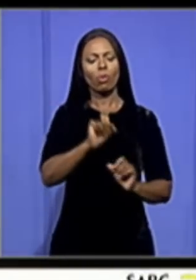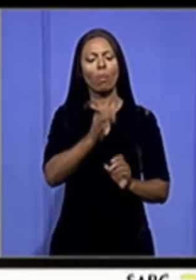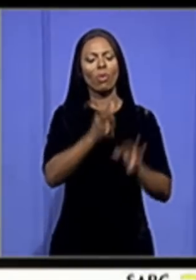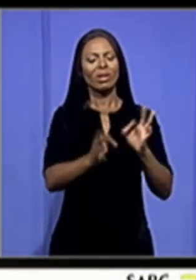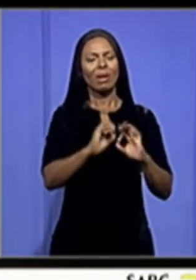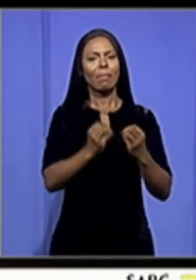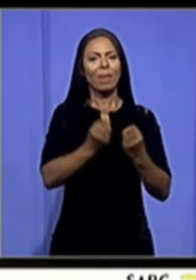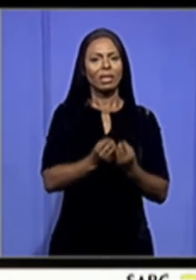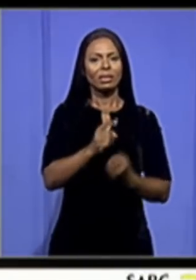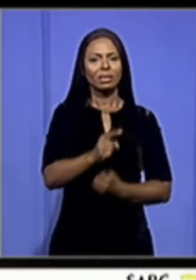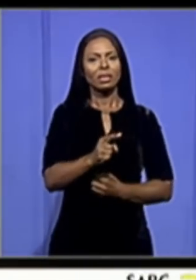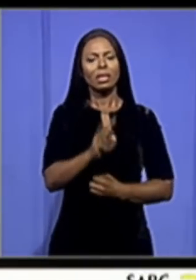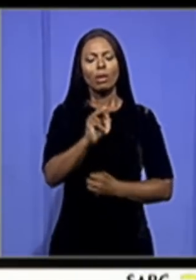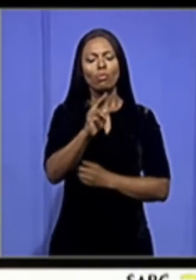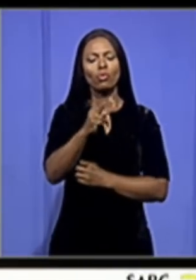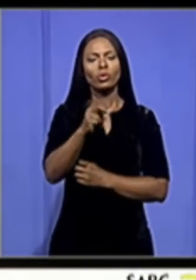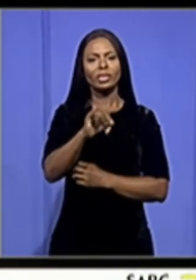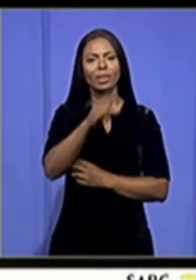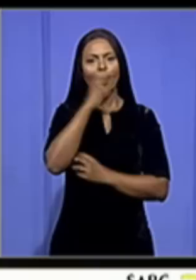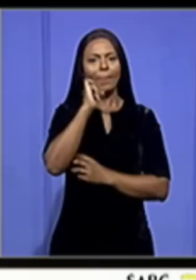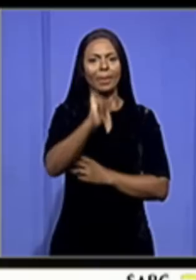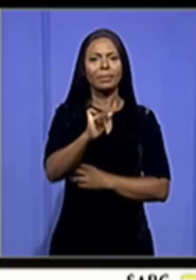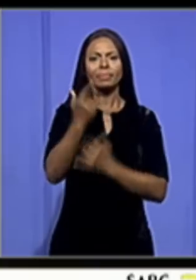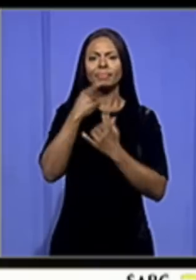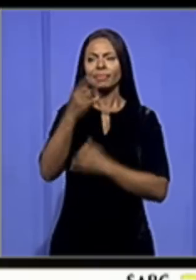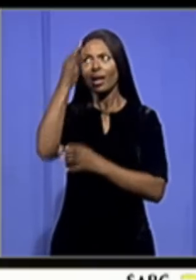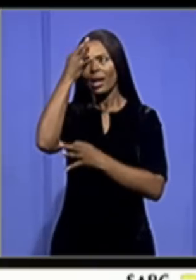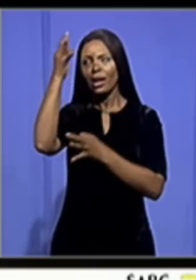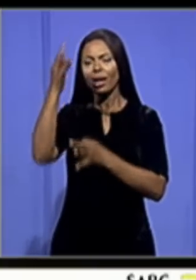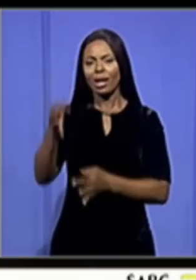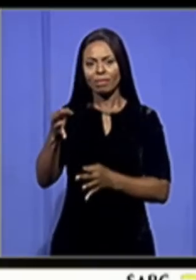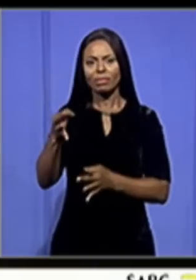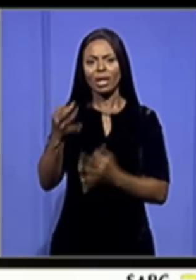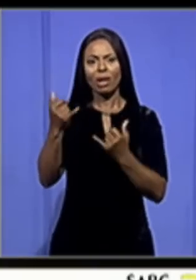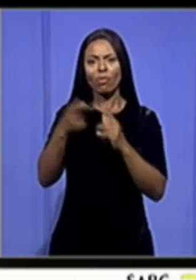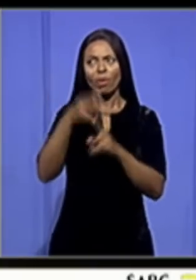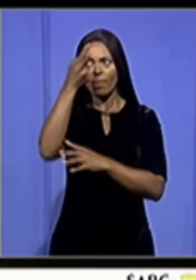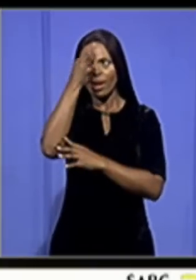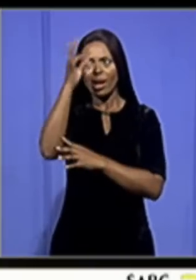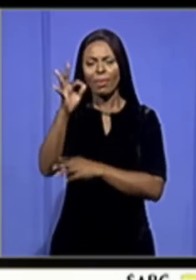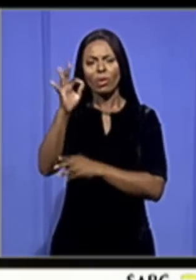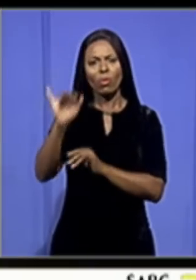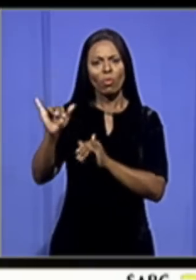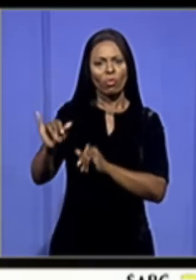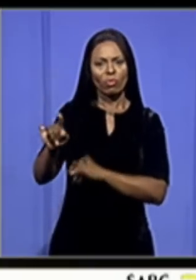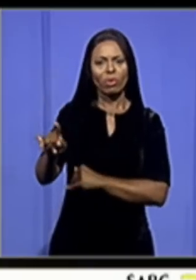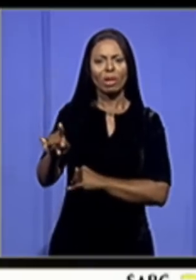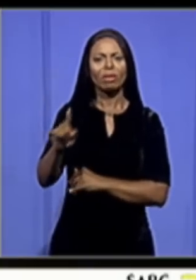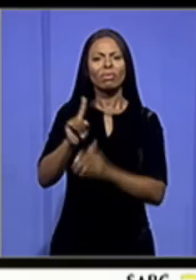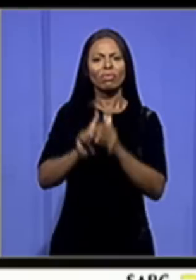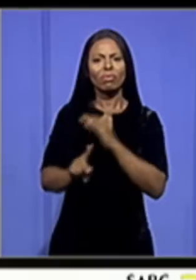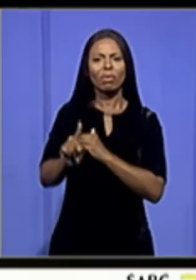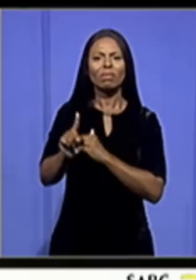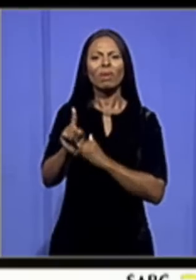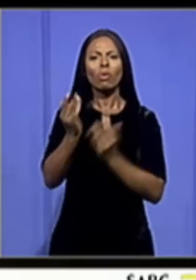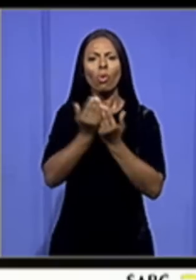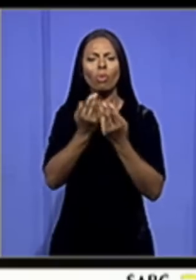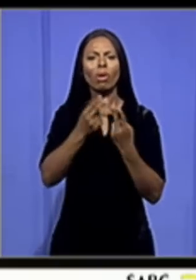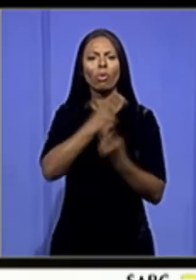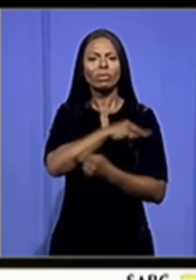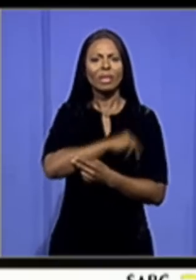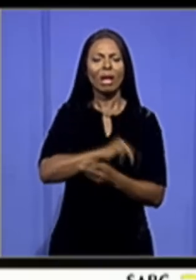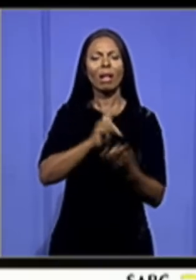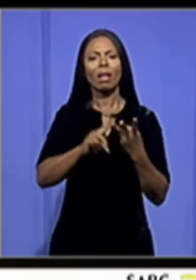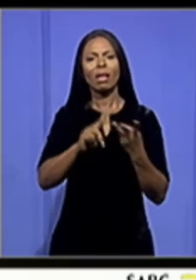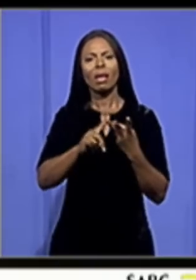o ipiletša go mmušo go phaela ka thoko boipiletšo kgatlhanong le kahlolo ya go se akaretšwe ga dikolo, maokelo